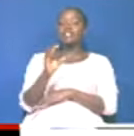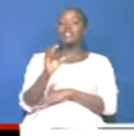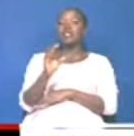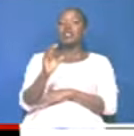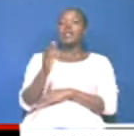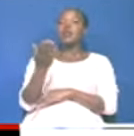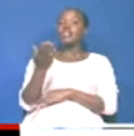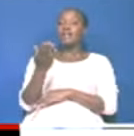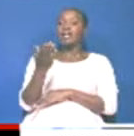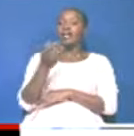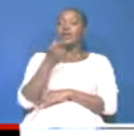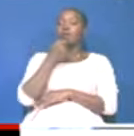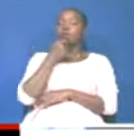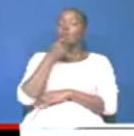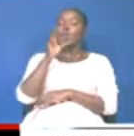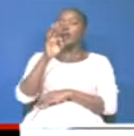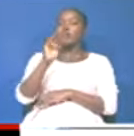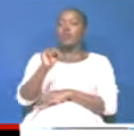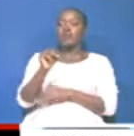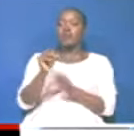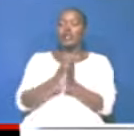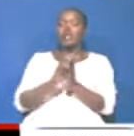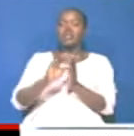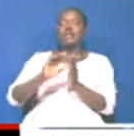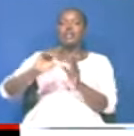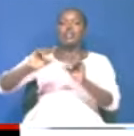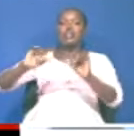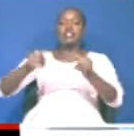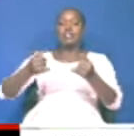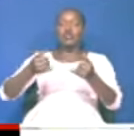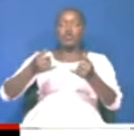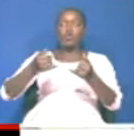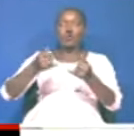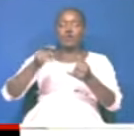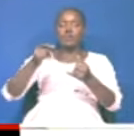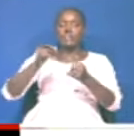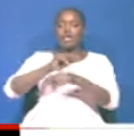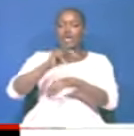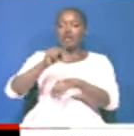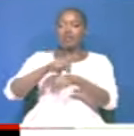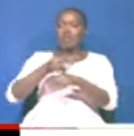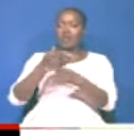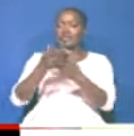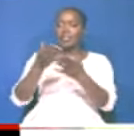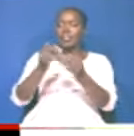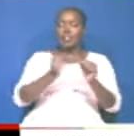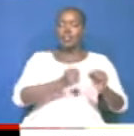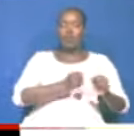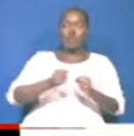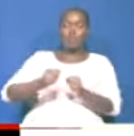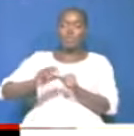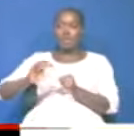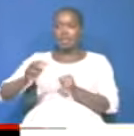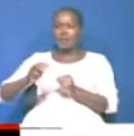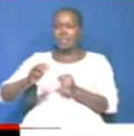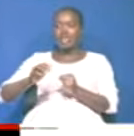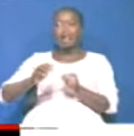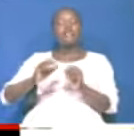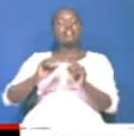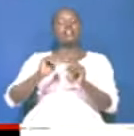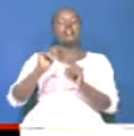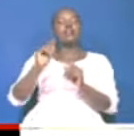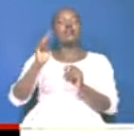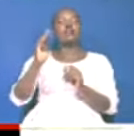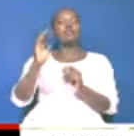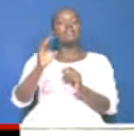FM and Radio Taifa Caravan Pitch Camp in Homa Bay County. Here, the KBC fraternity, Bethel